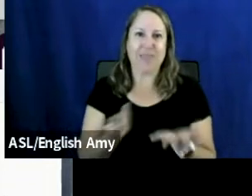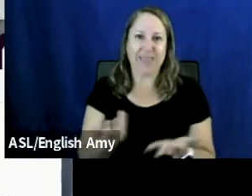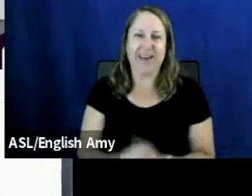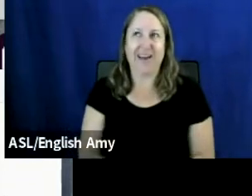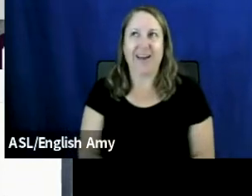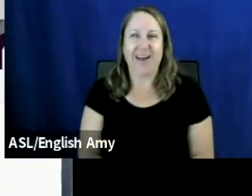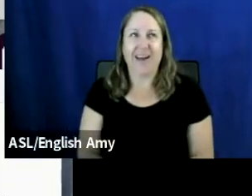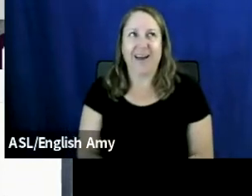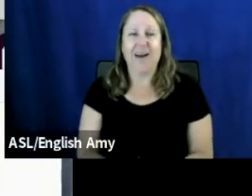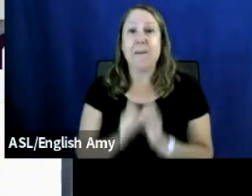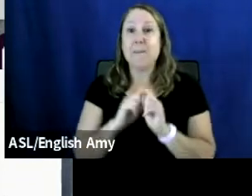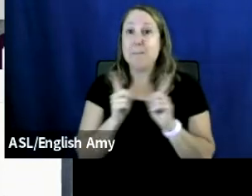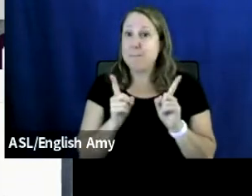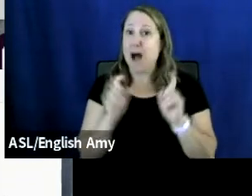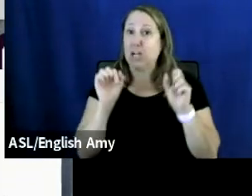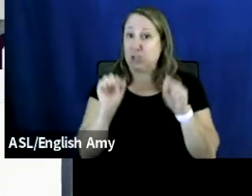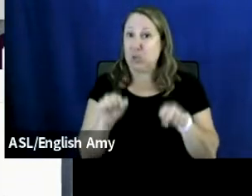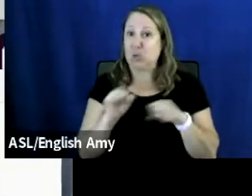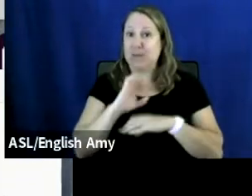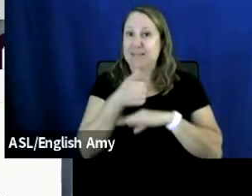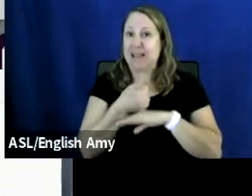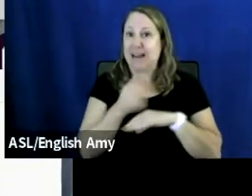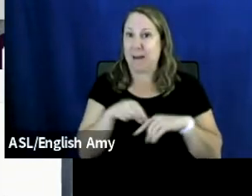That doesn't mean that this couldn't be constructed in other ways